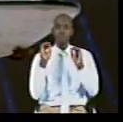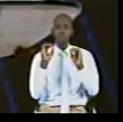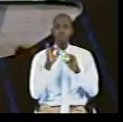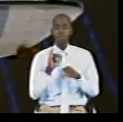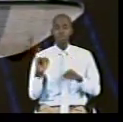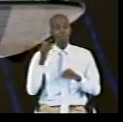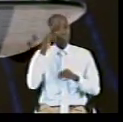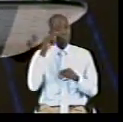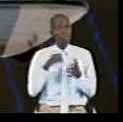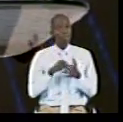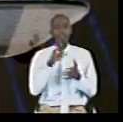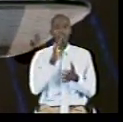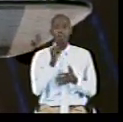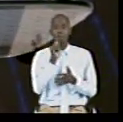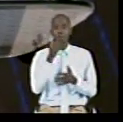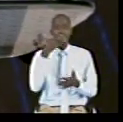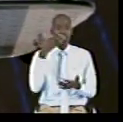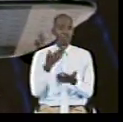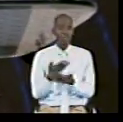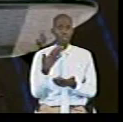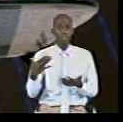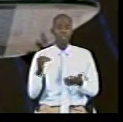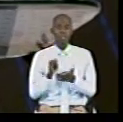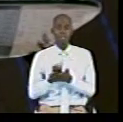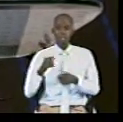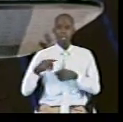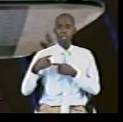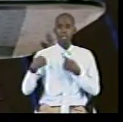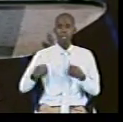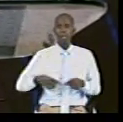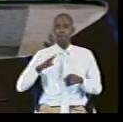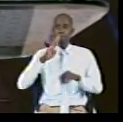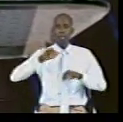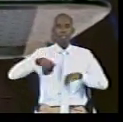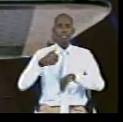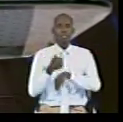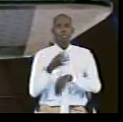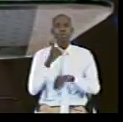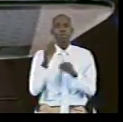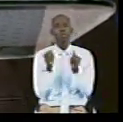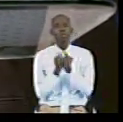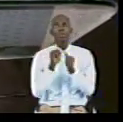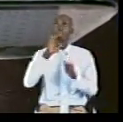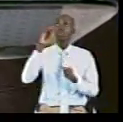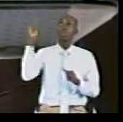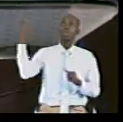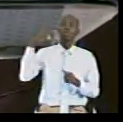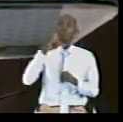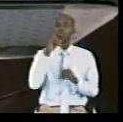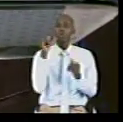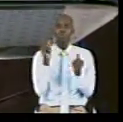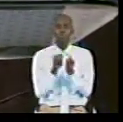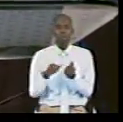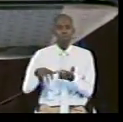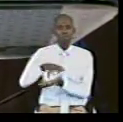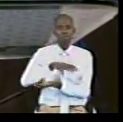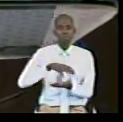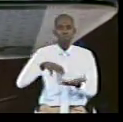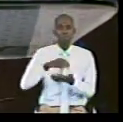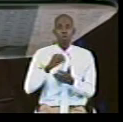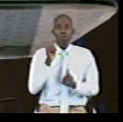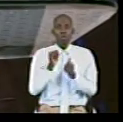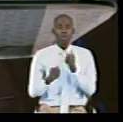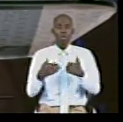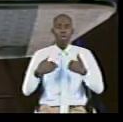thing that the heart be established with grace, not with meats, which have not